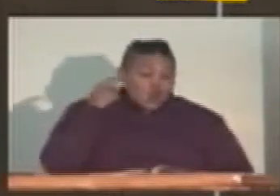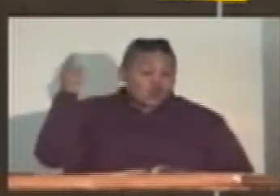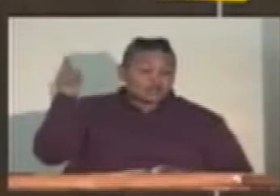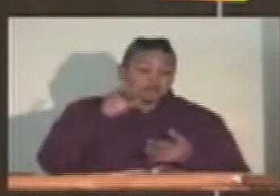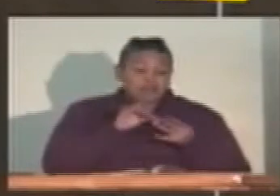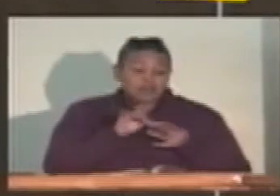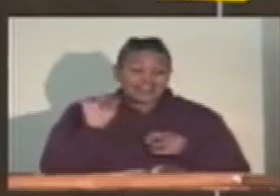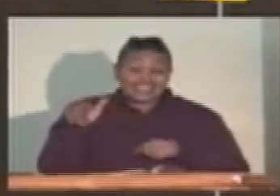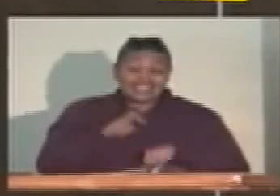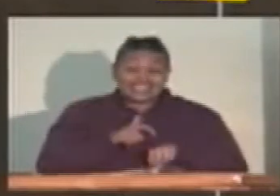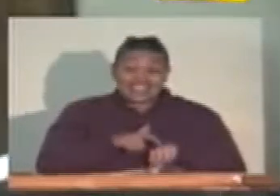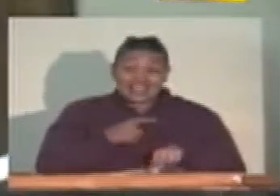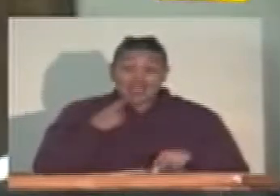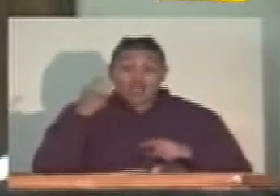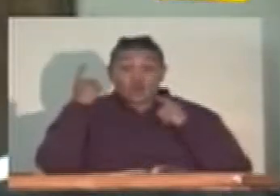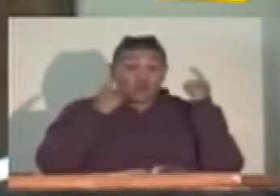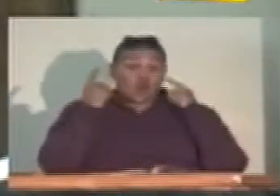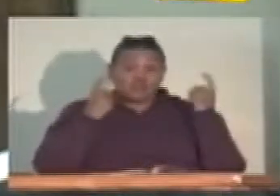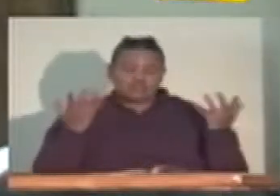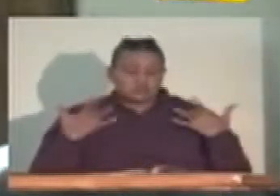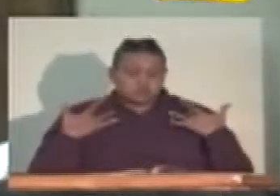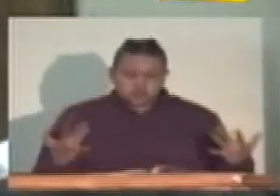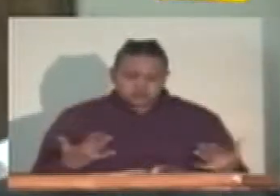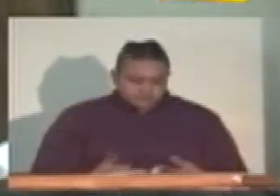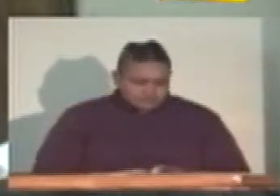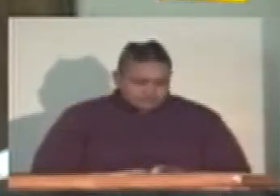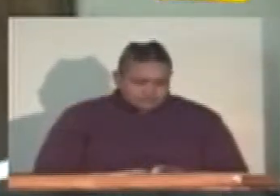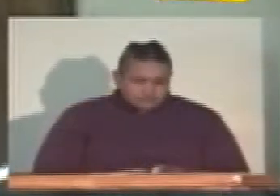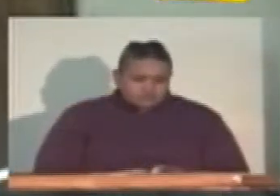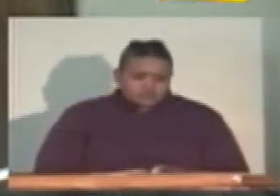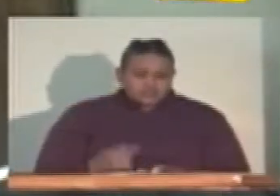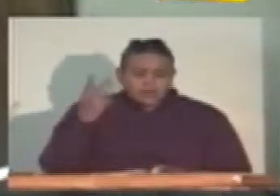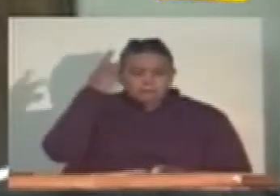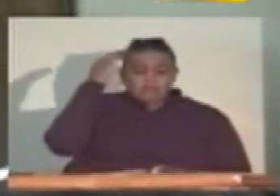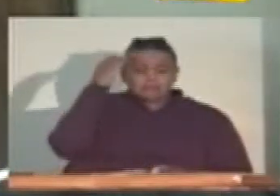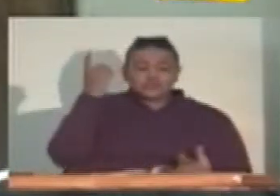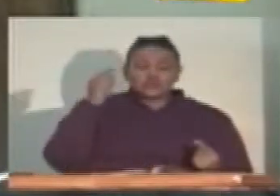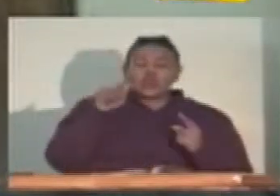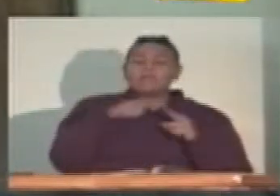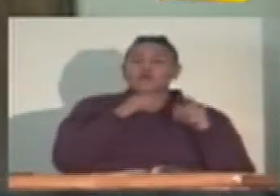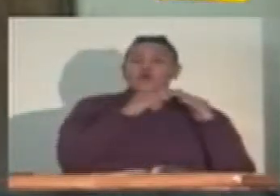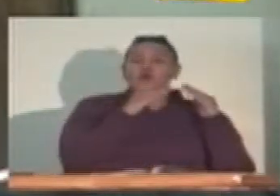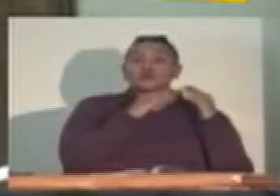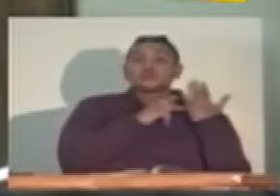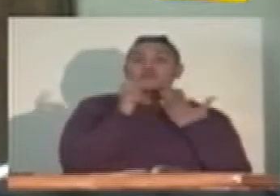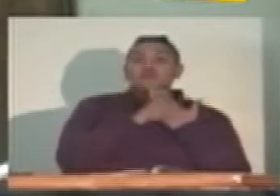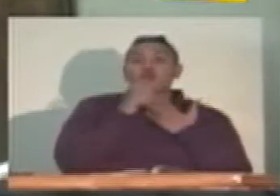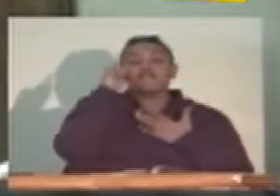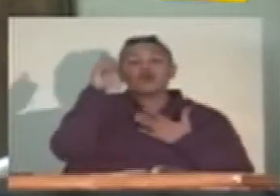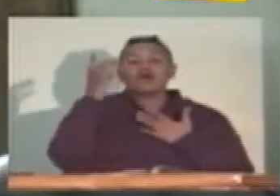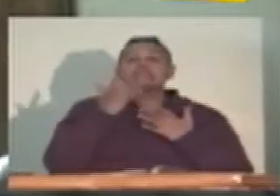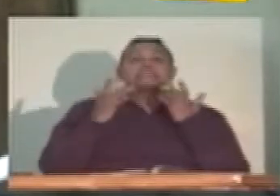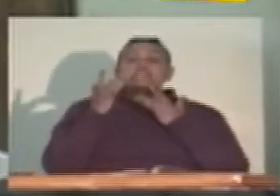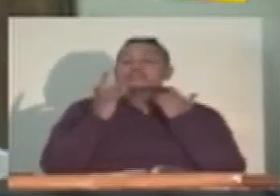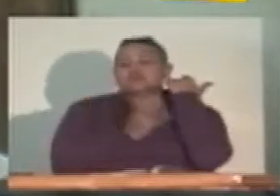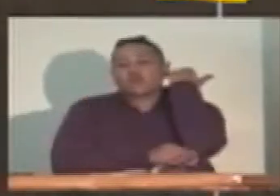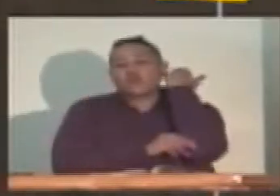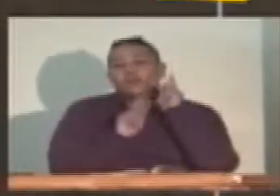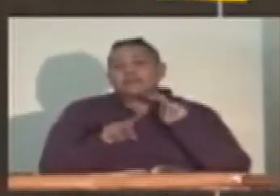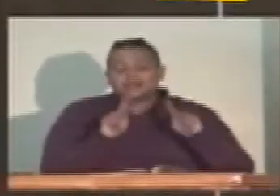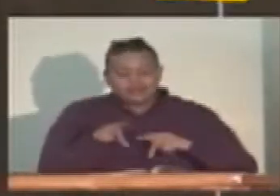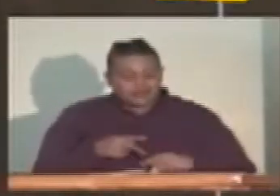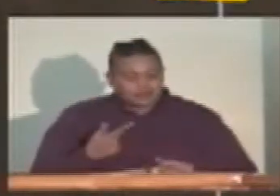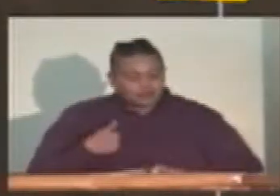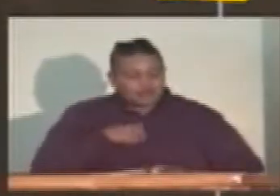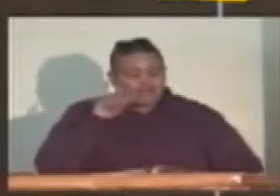who heard him then and are wondering, what is the Prime Minister doing about this housing program for the poor people? We